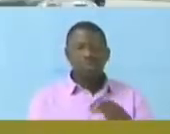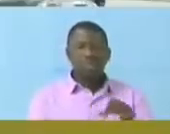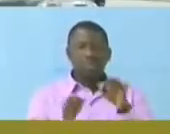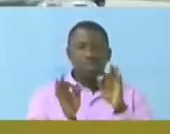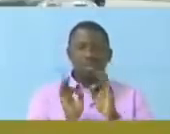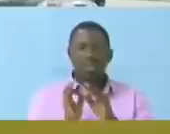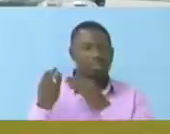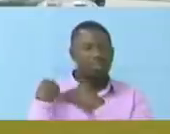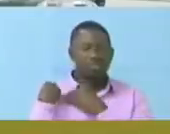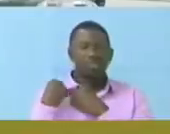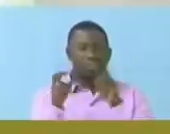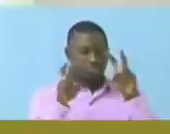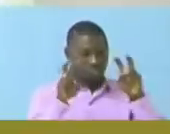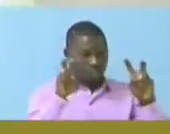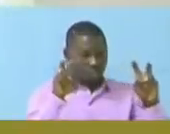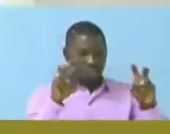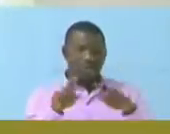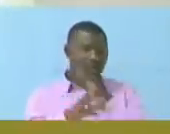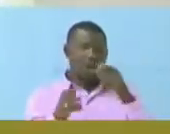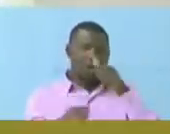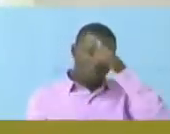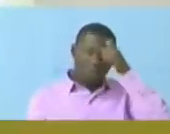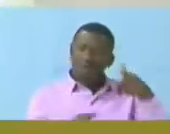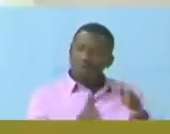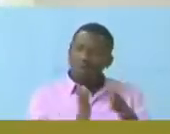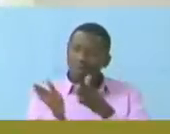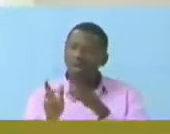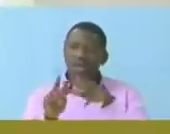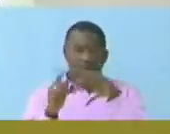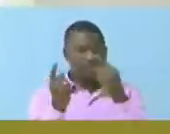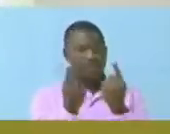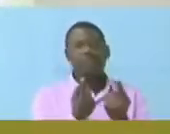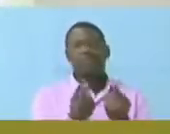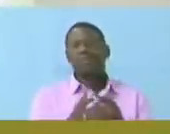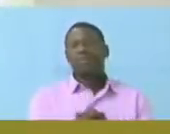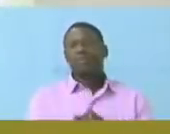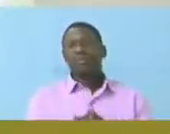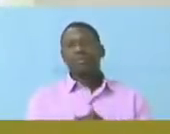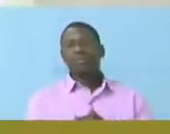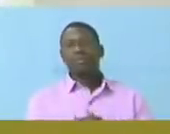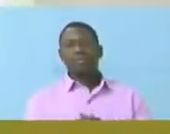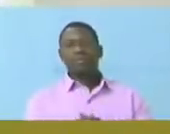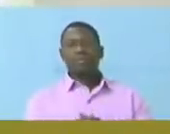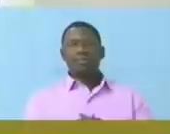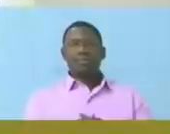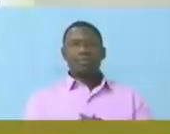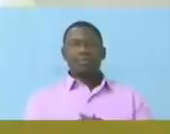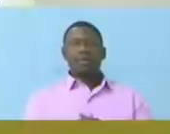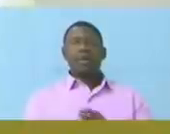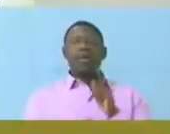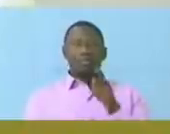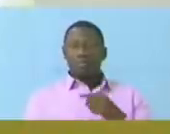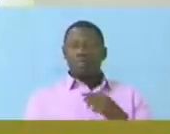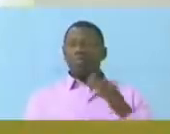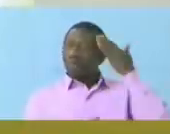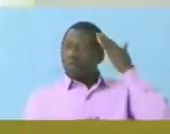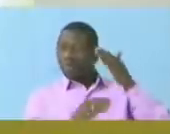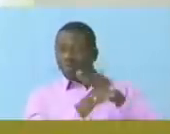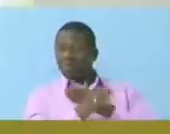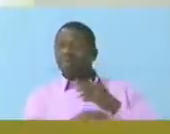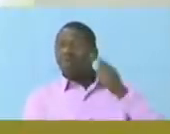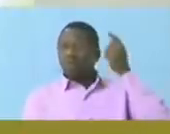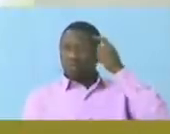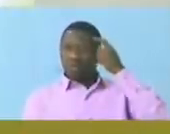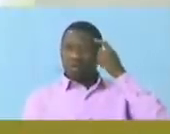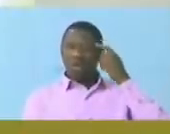But it was still within the knowledge of the management of the police that human rights violations were happening within the police.